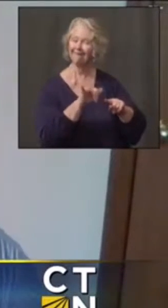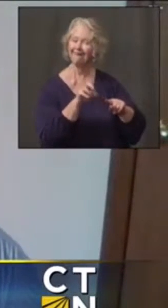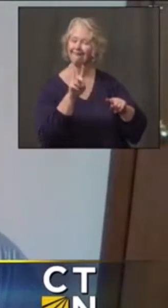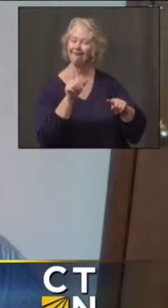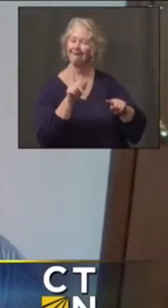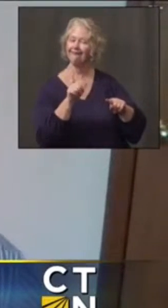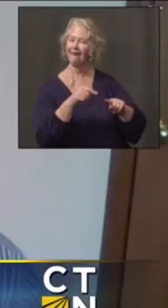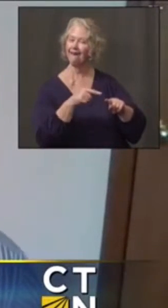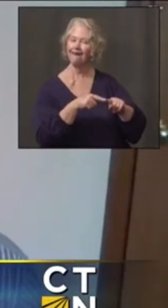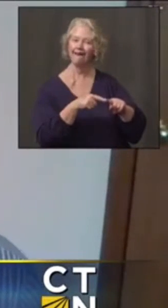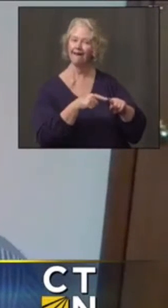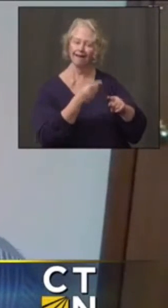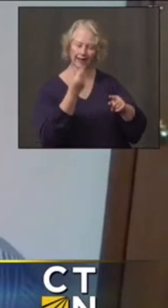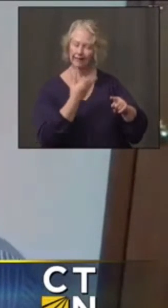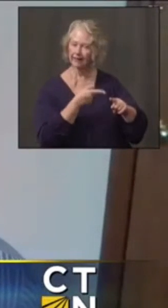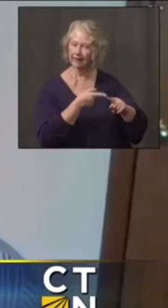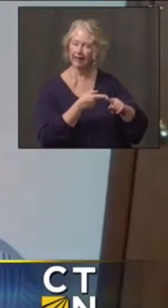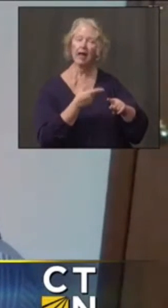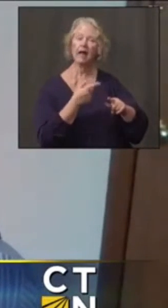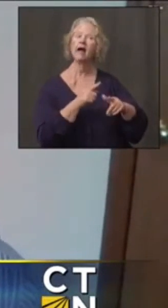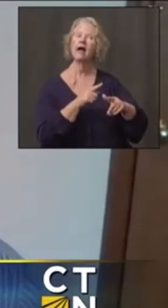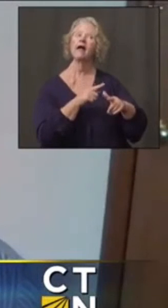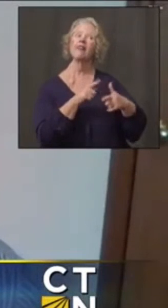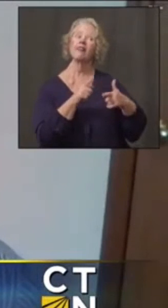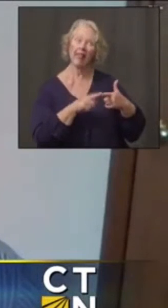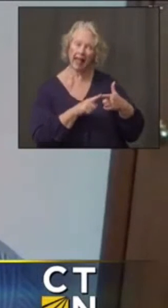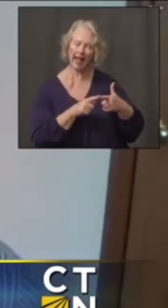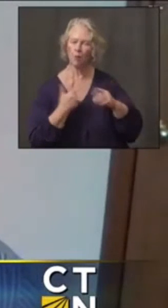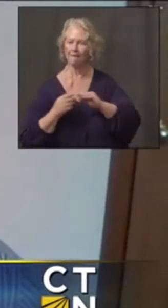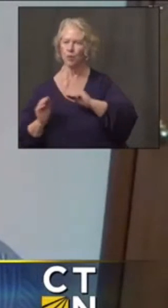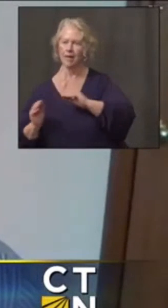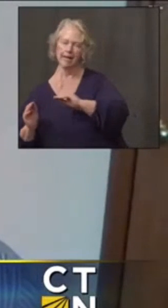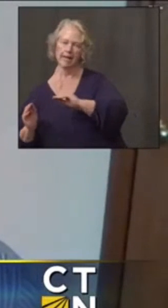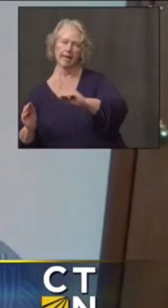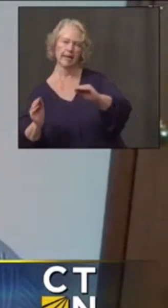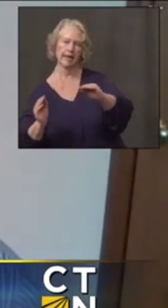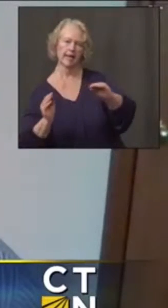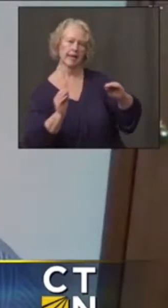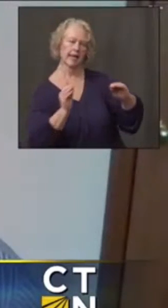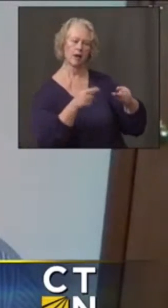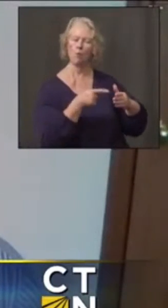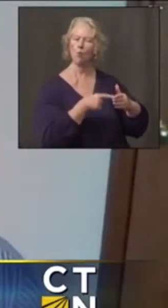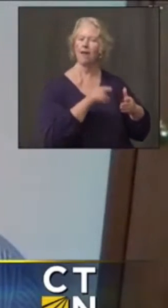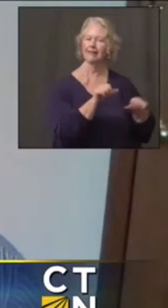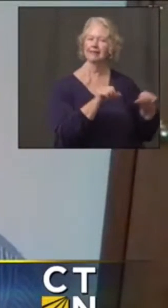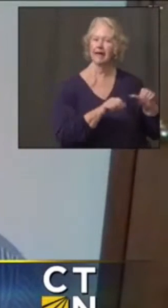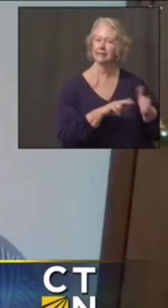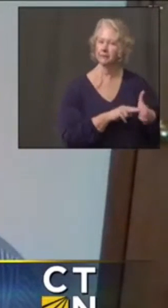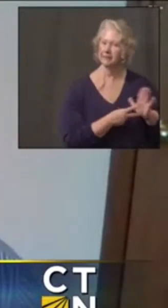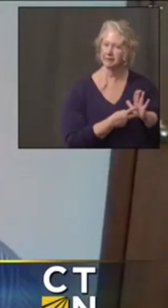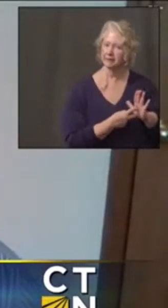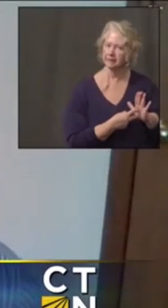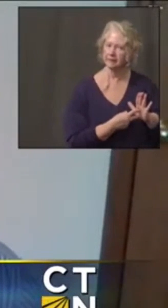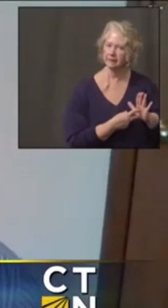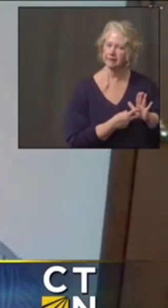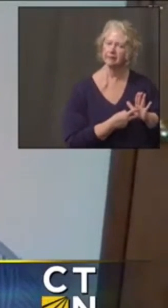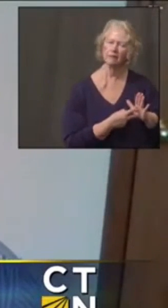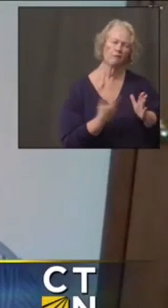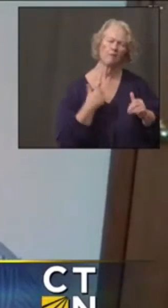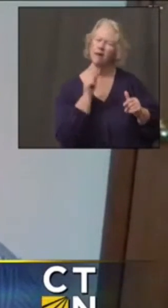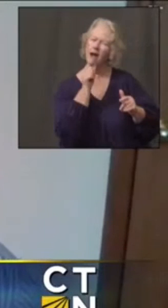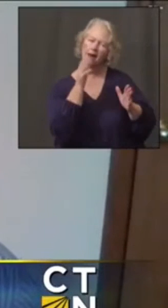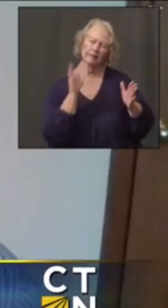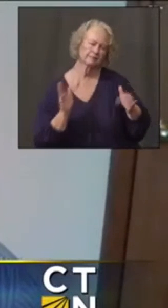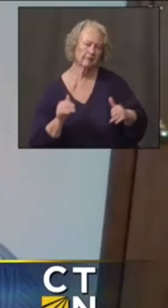we need to educate others about what that means. So we don't expect that people